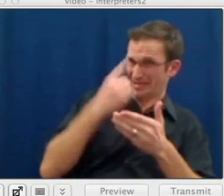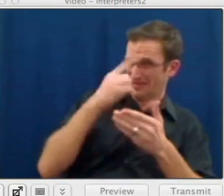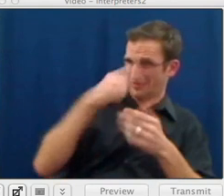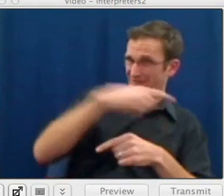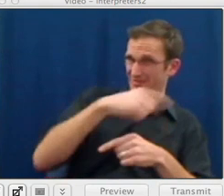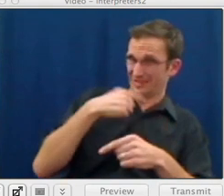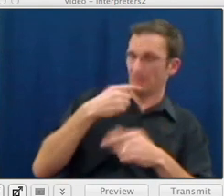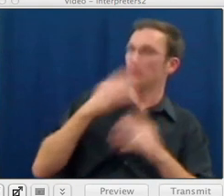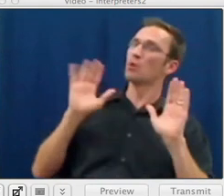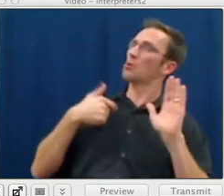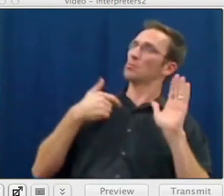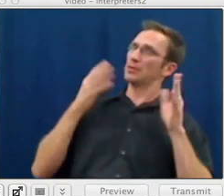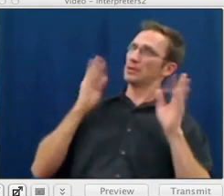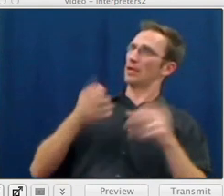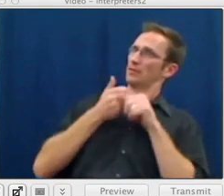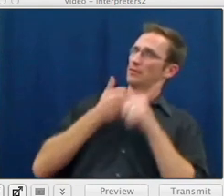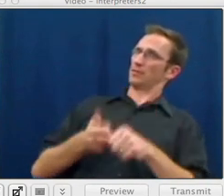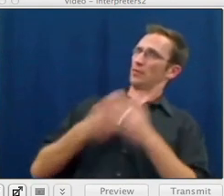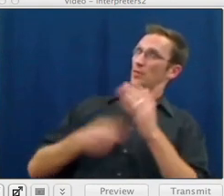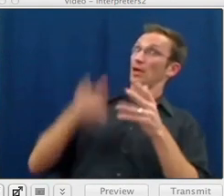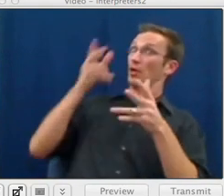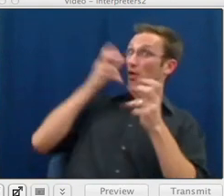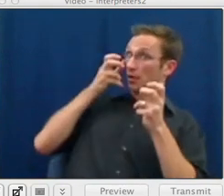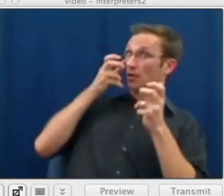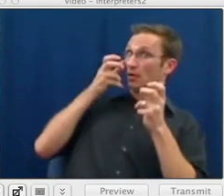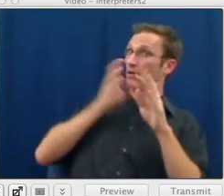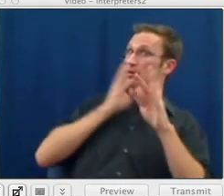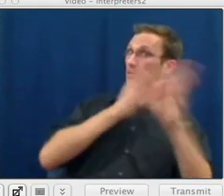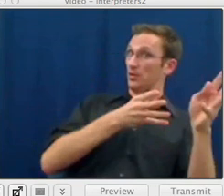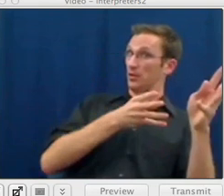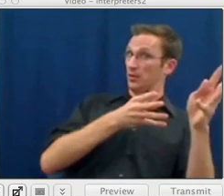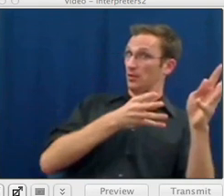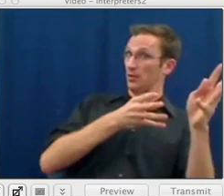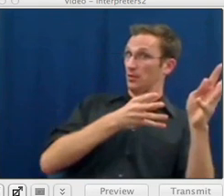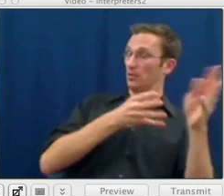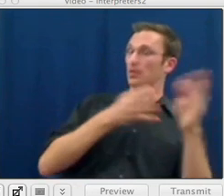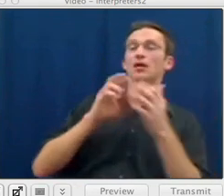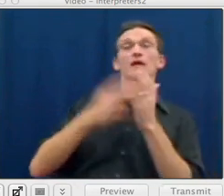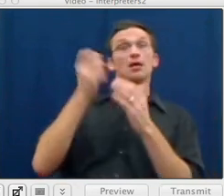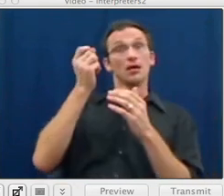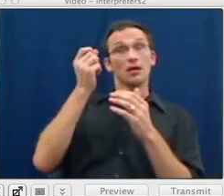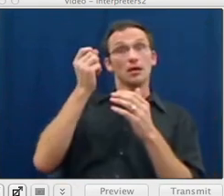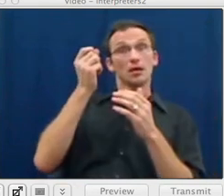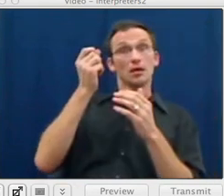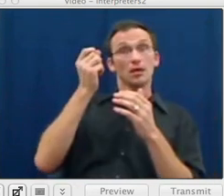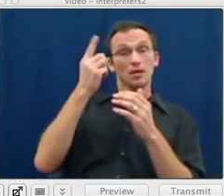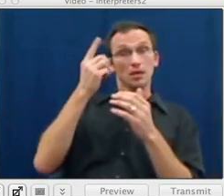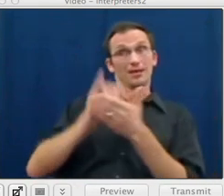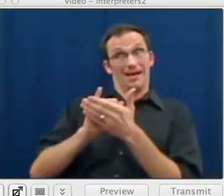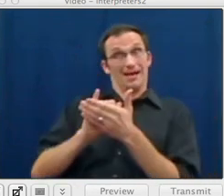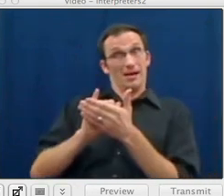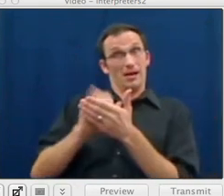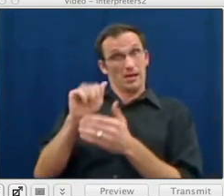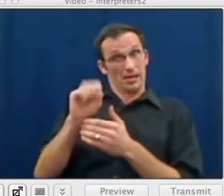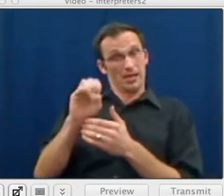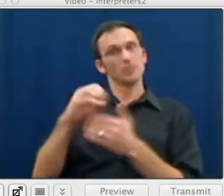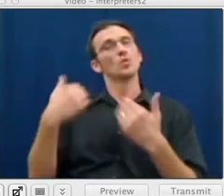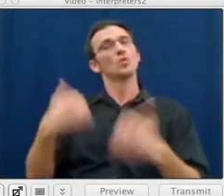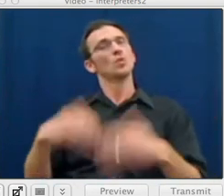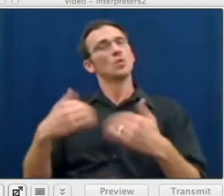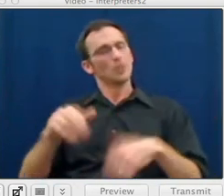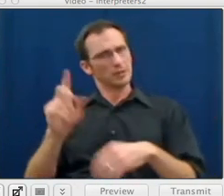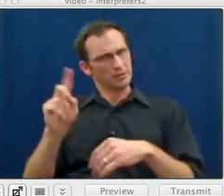to, go with it. So that's a good example of a case where a demand constellation really has to be fleshed